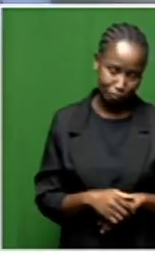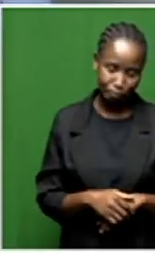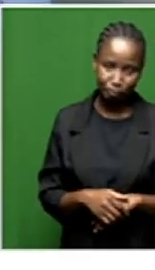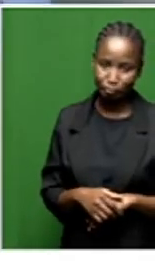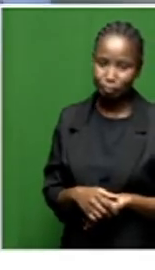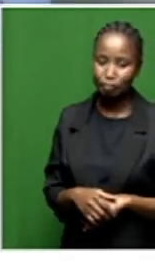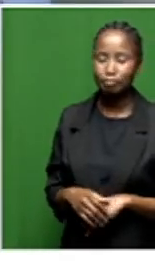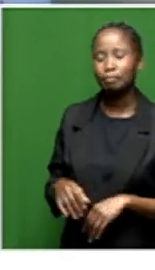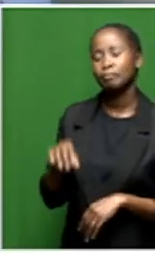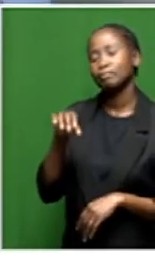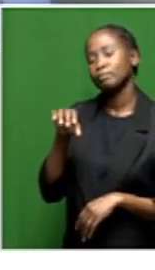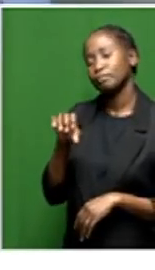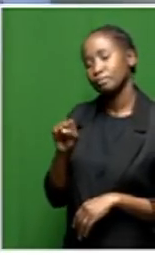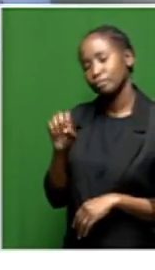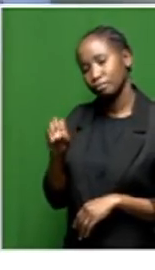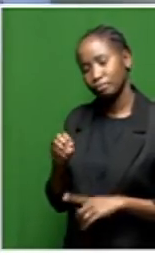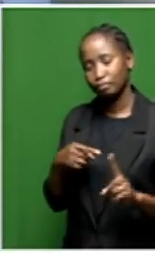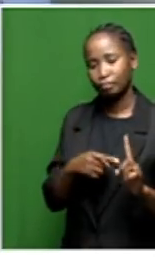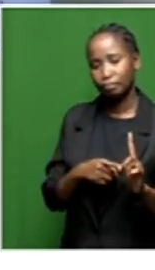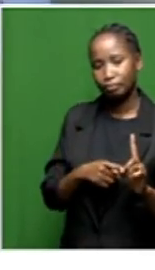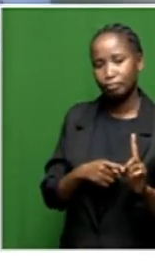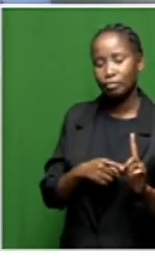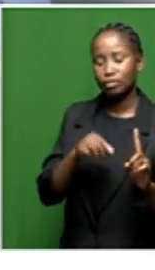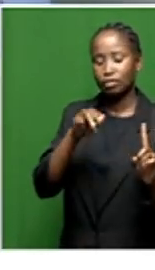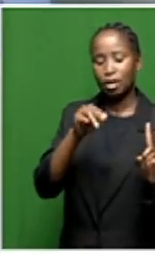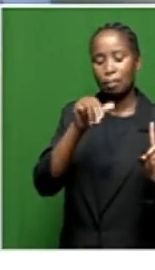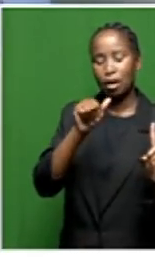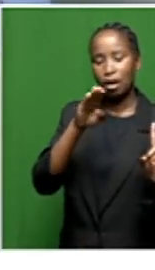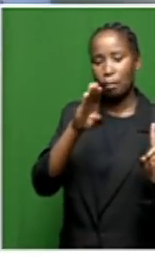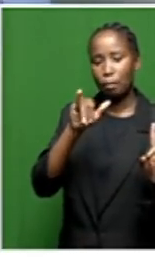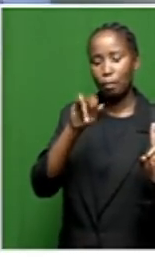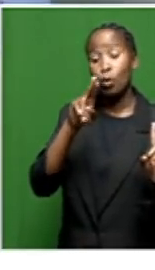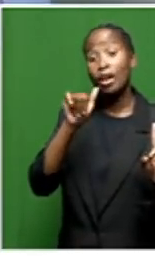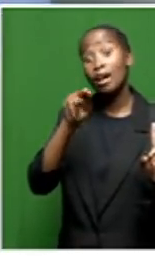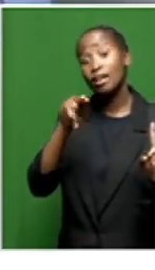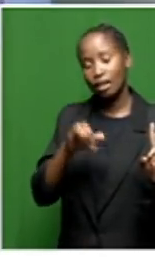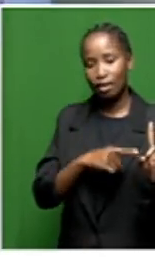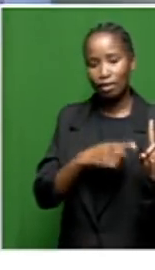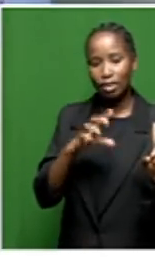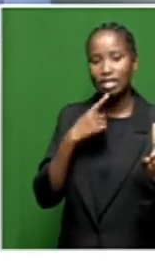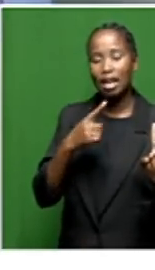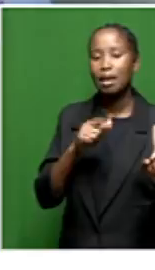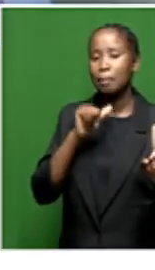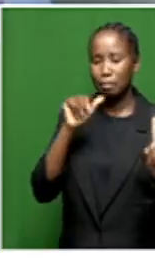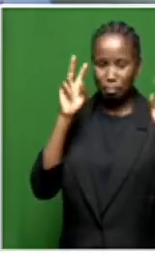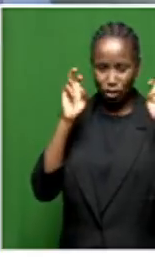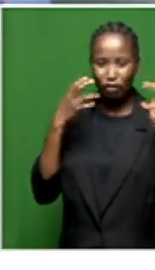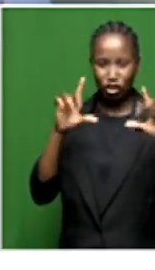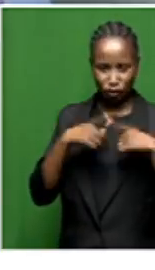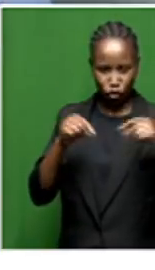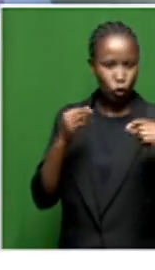So, Mr. Mabuyane makes a few contentions. Firstly, the matter was completed in